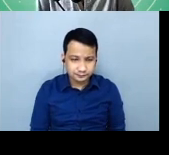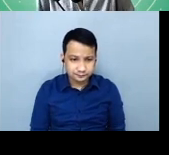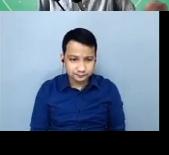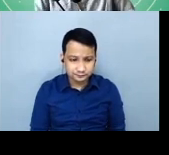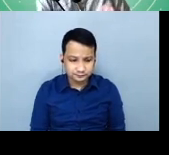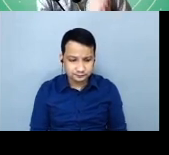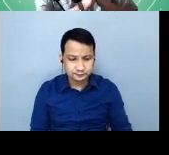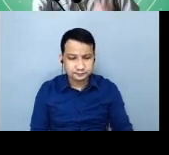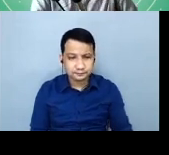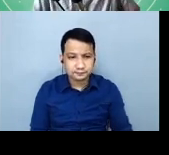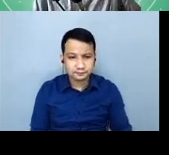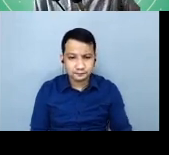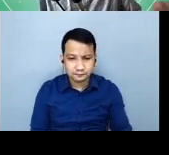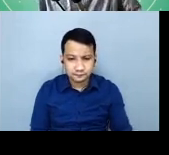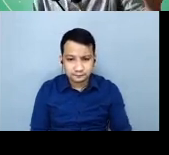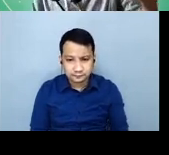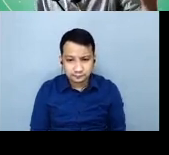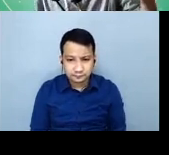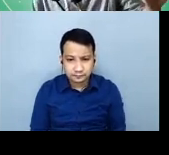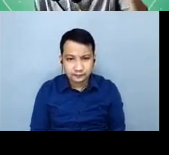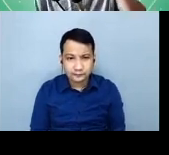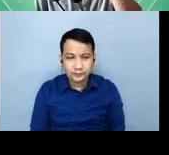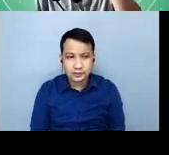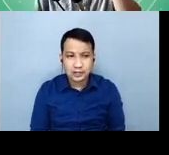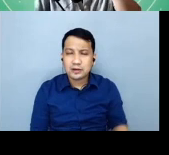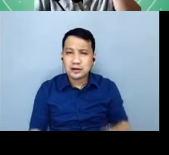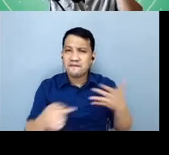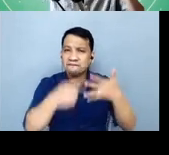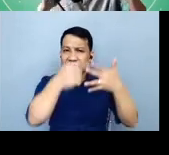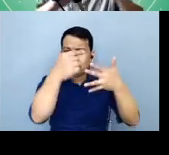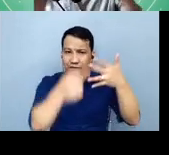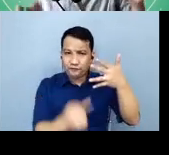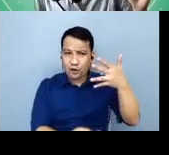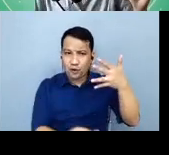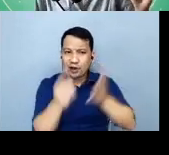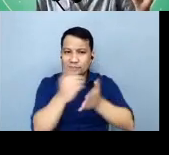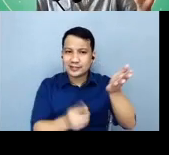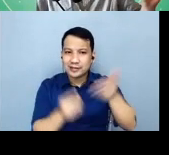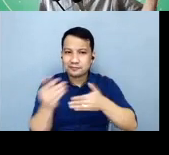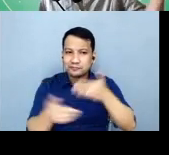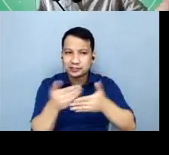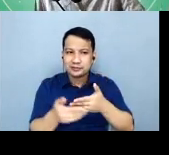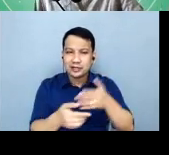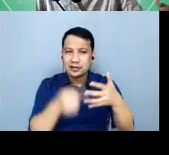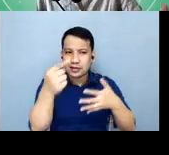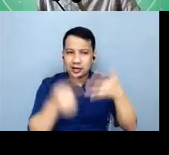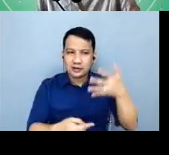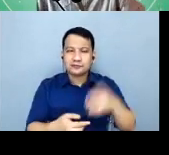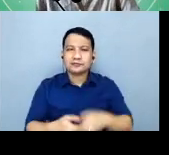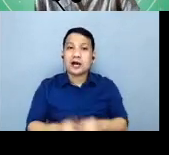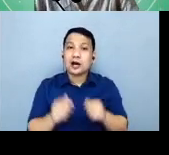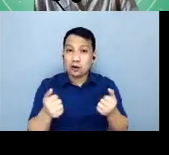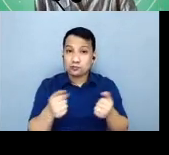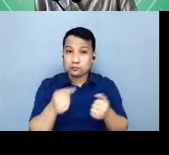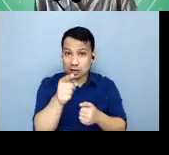okay. So looking at sustainability, let's first break down the design process. And this is just a rough idea of how